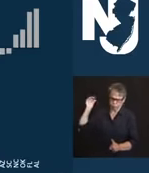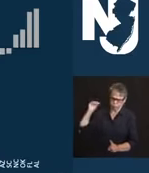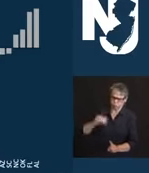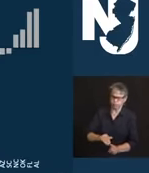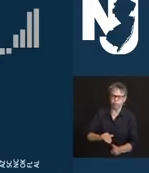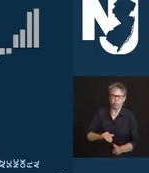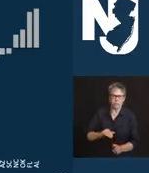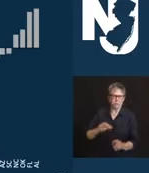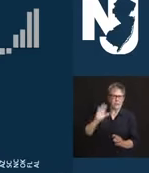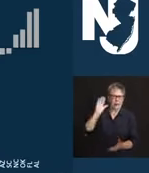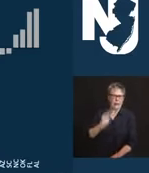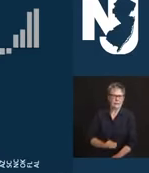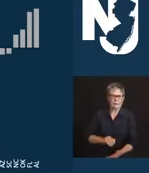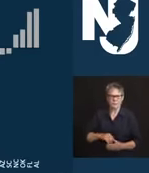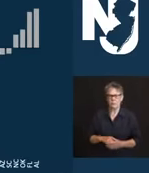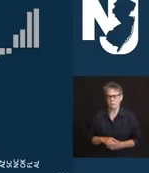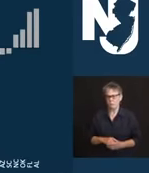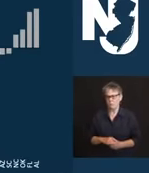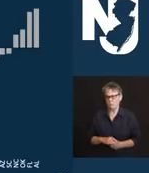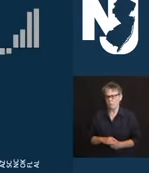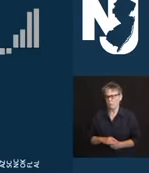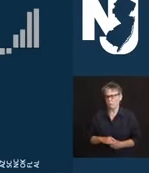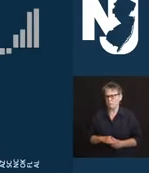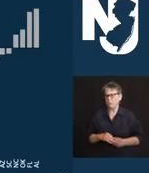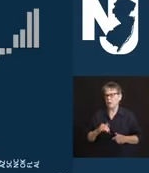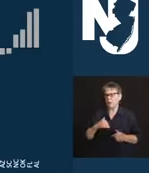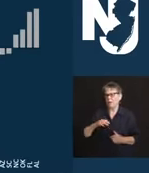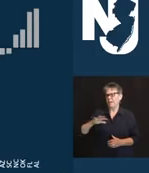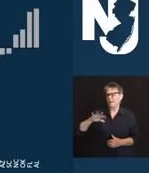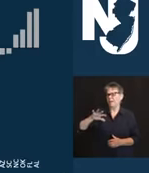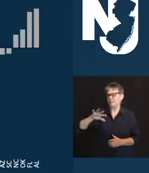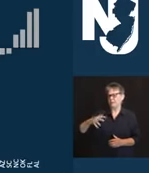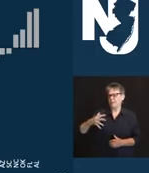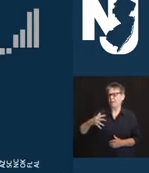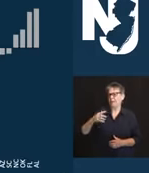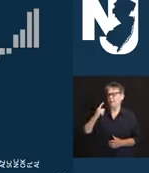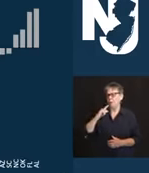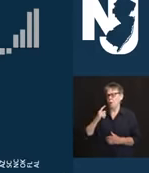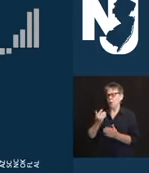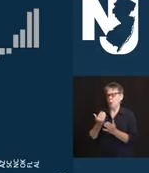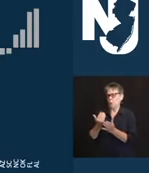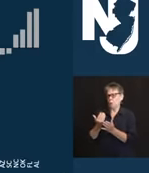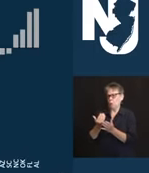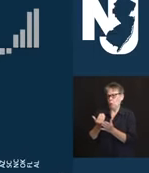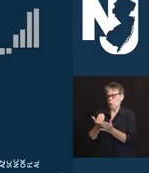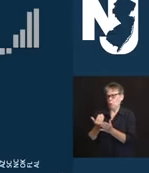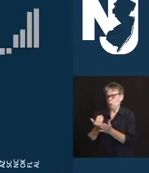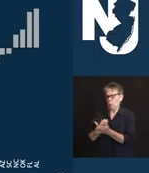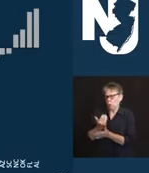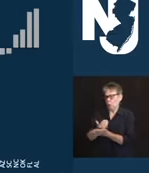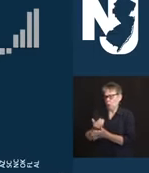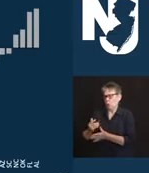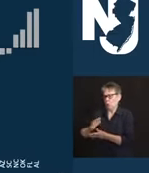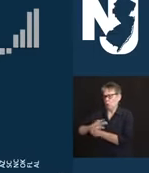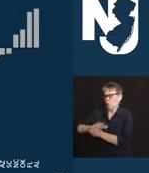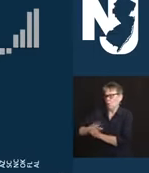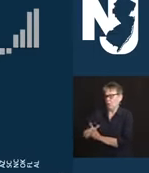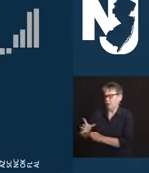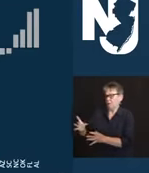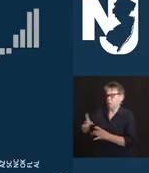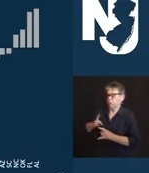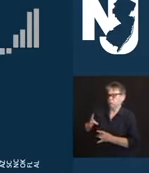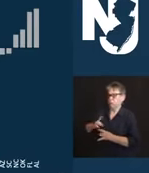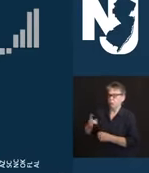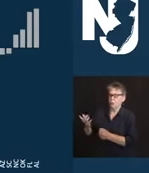our responsible approach is working. This moment calls for a Moneyball approach, putting the